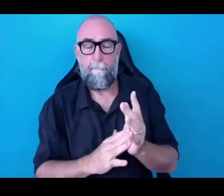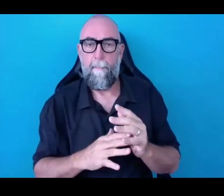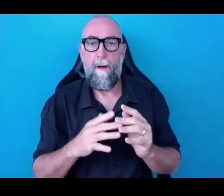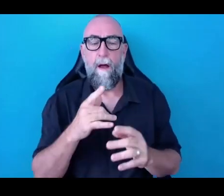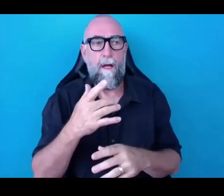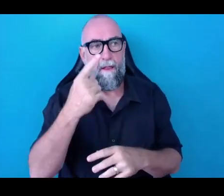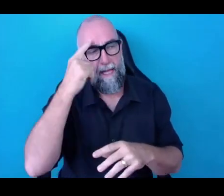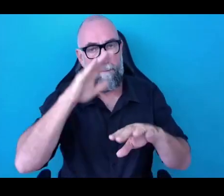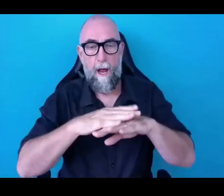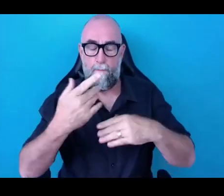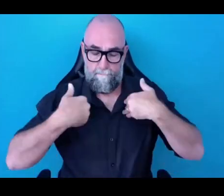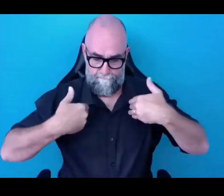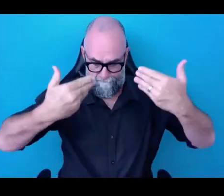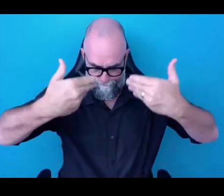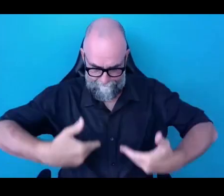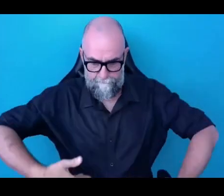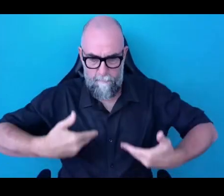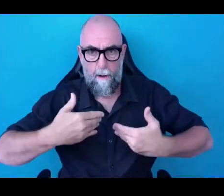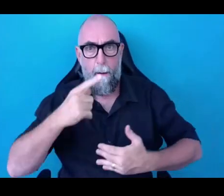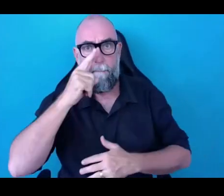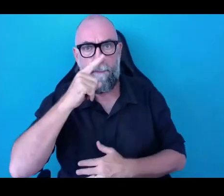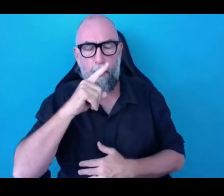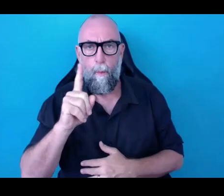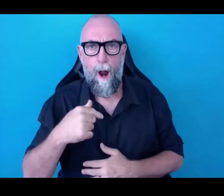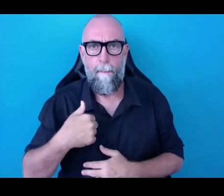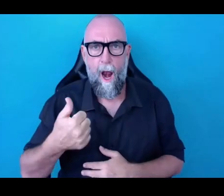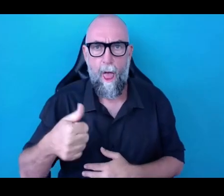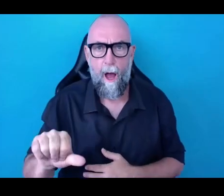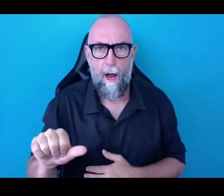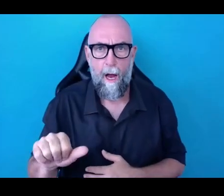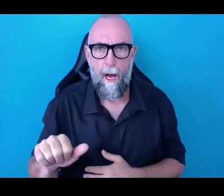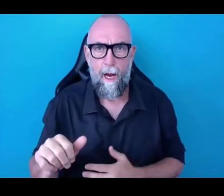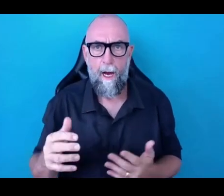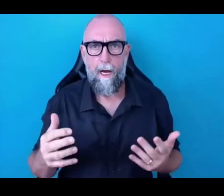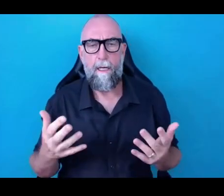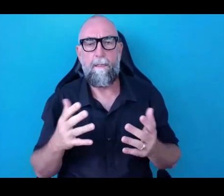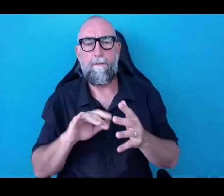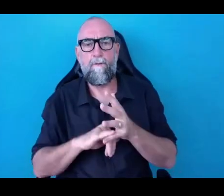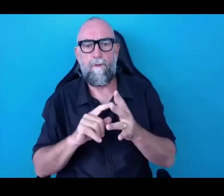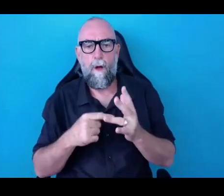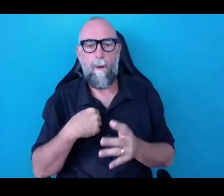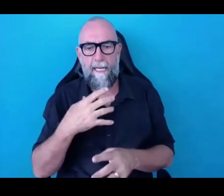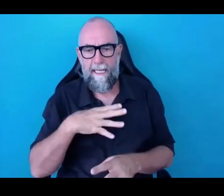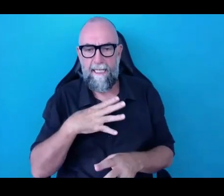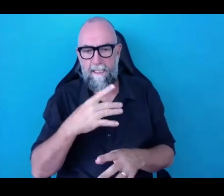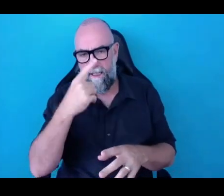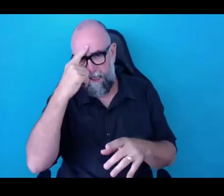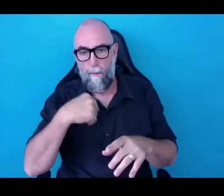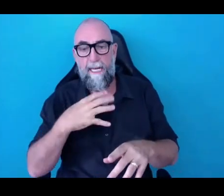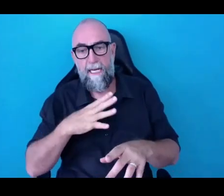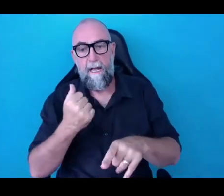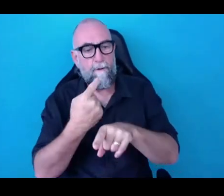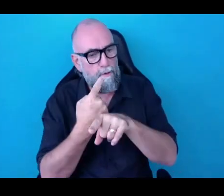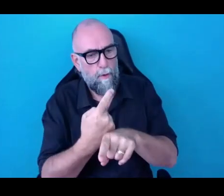And it can be on a very lighthearted level, but introducing children to these concepts, I don't think is a bad thing. I agree.